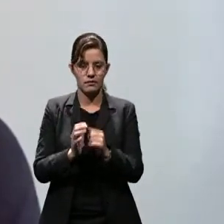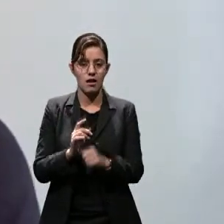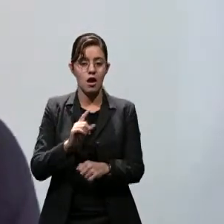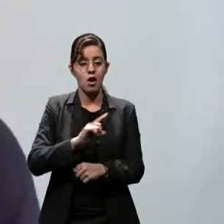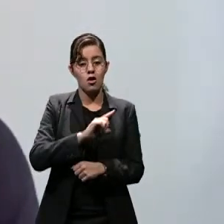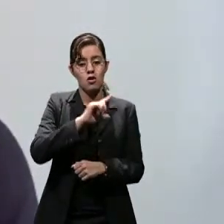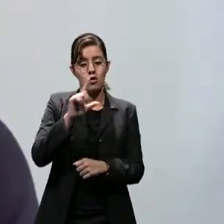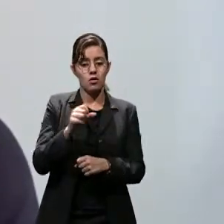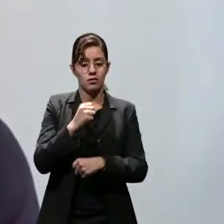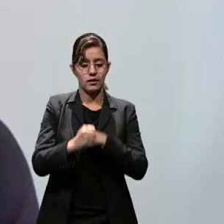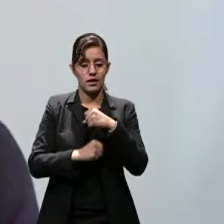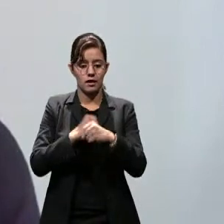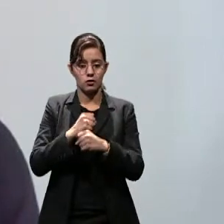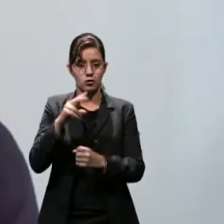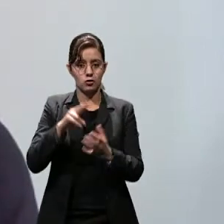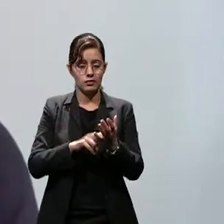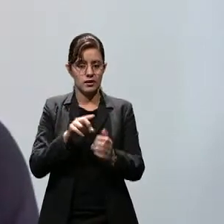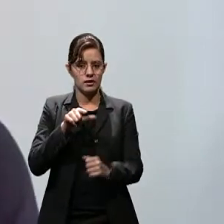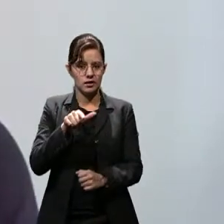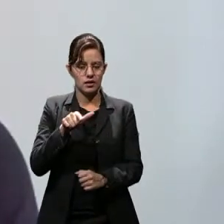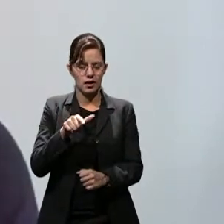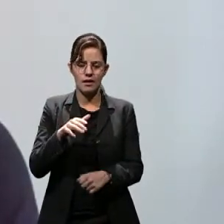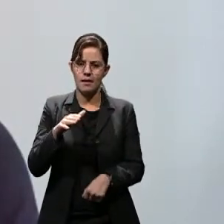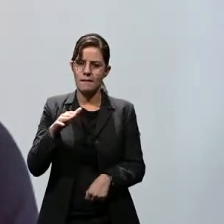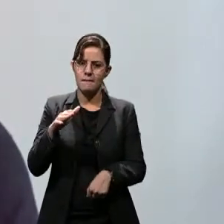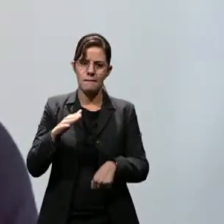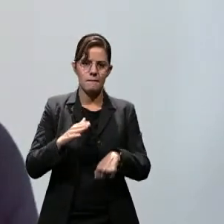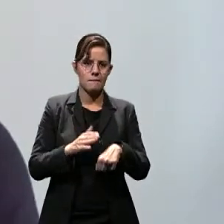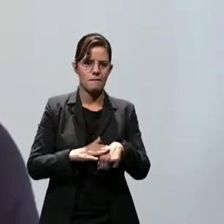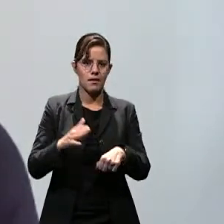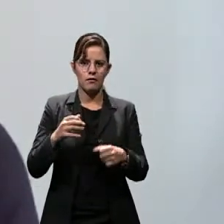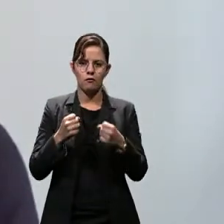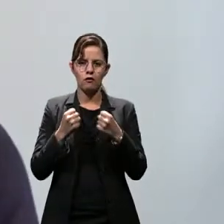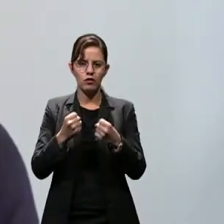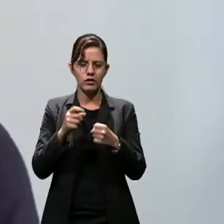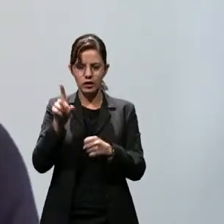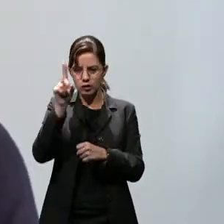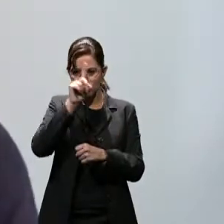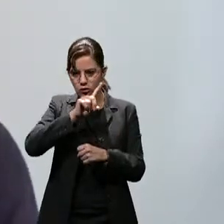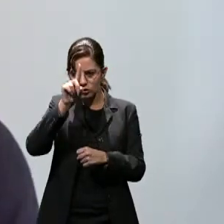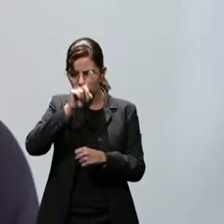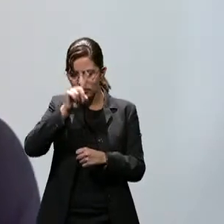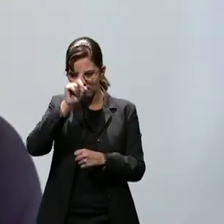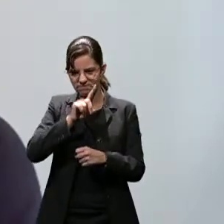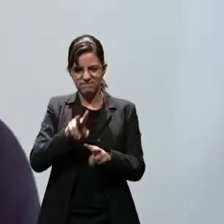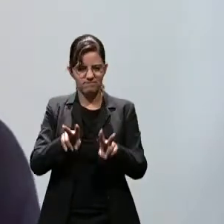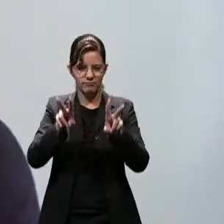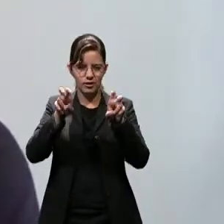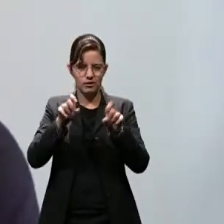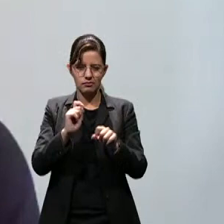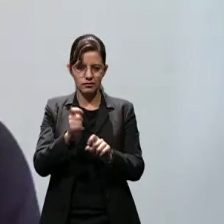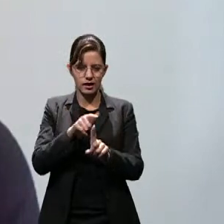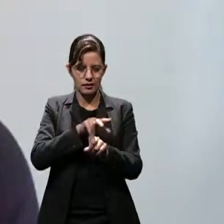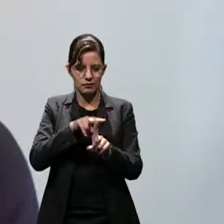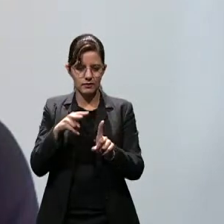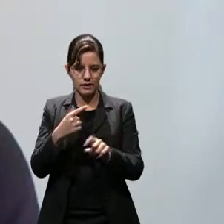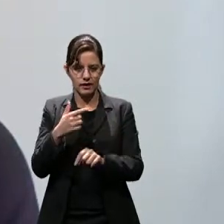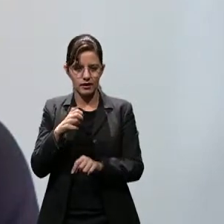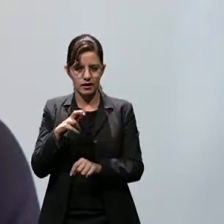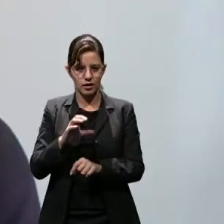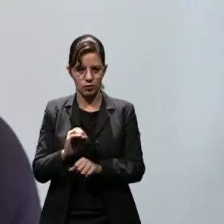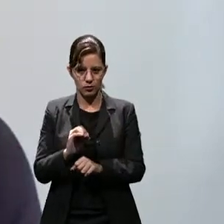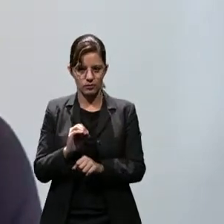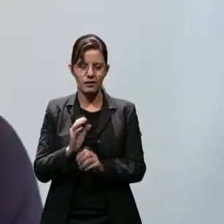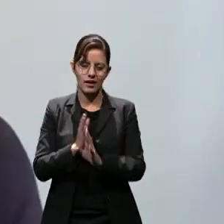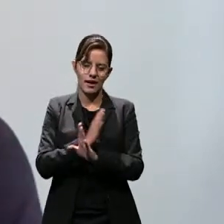in 2017, we see that the recommendations are stronger because they go towards political parity, and